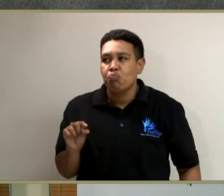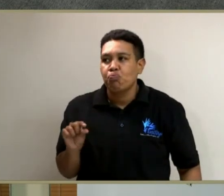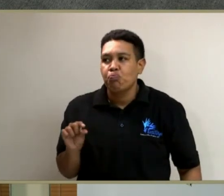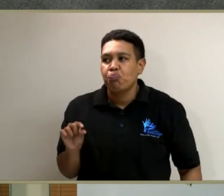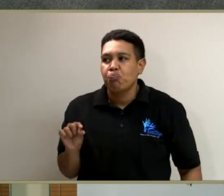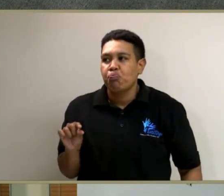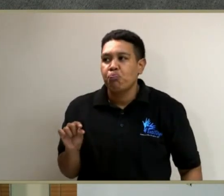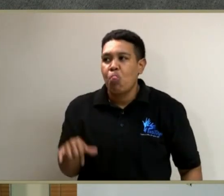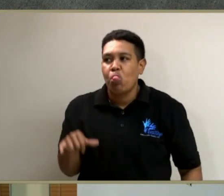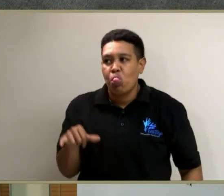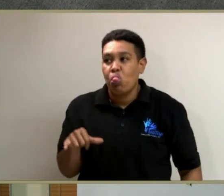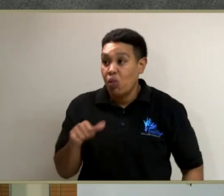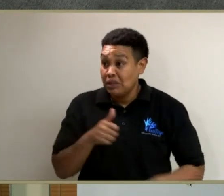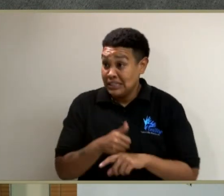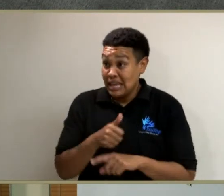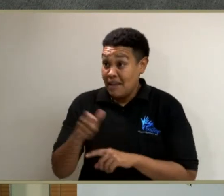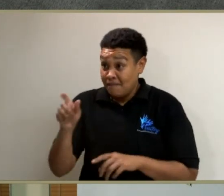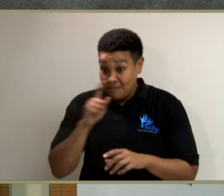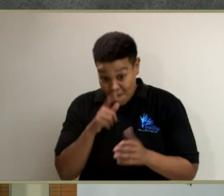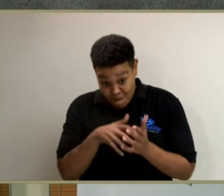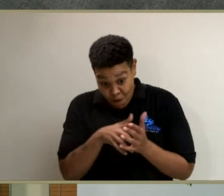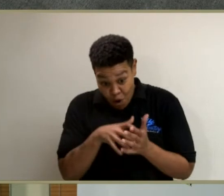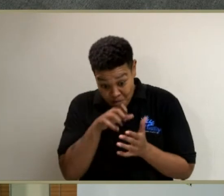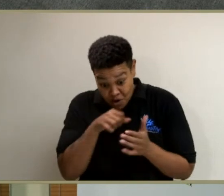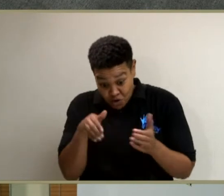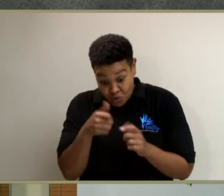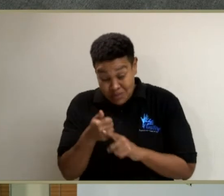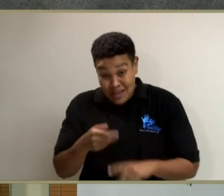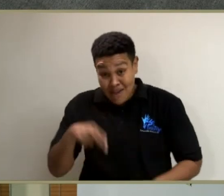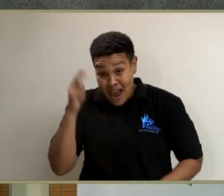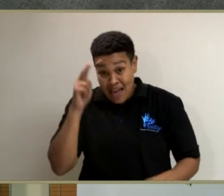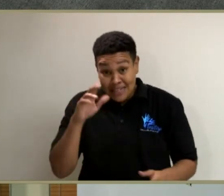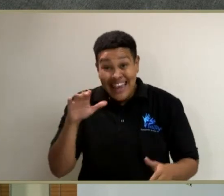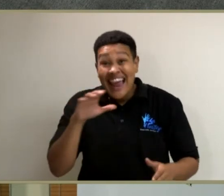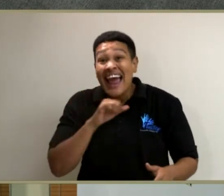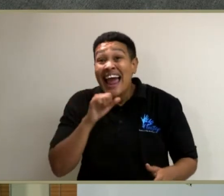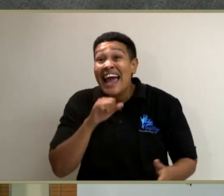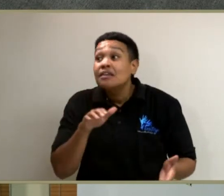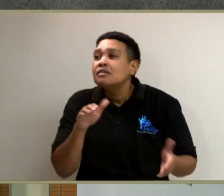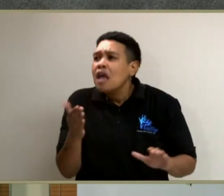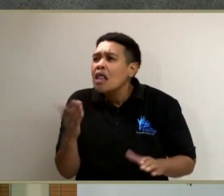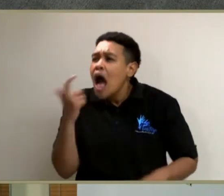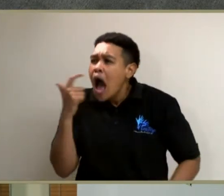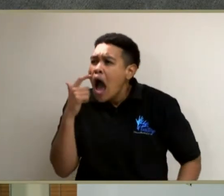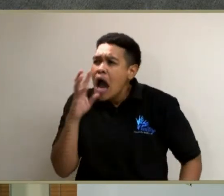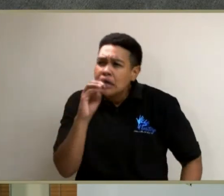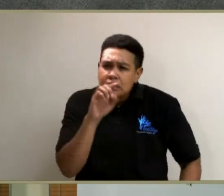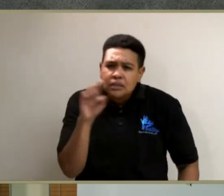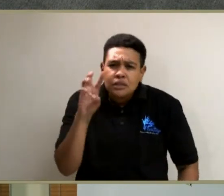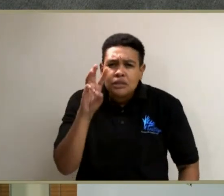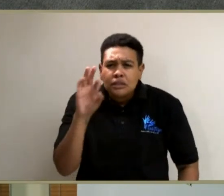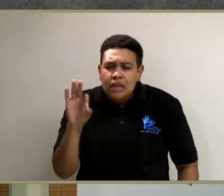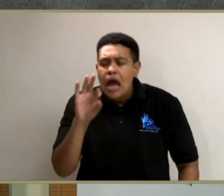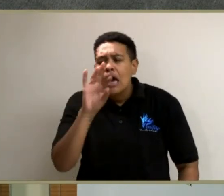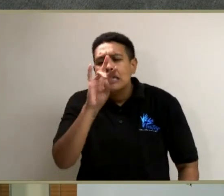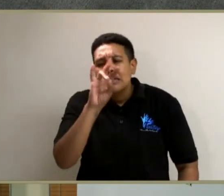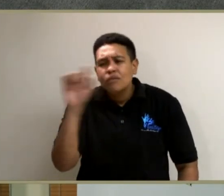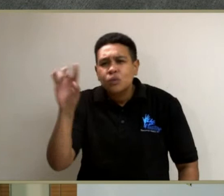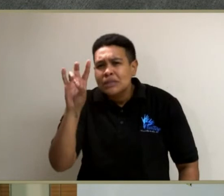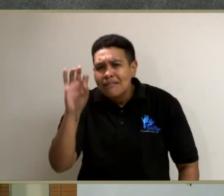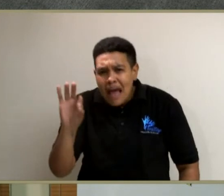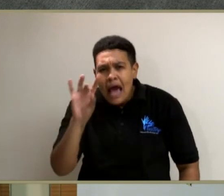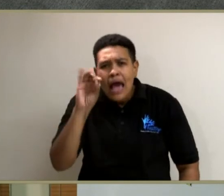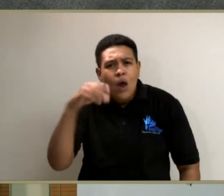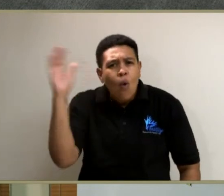vulnerable age groups, we see that the highest rates of death in the 60 to 69, the 70 to 79, and the over 80s. And